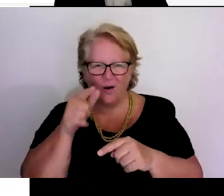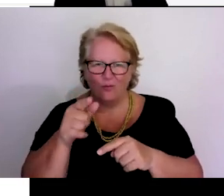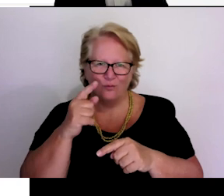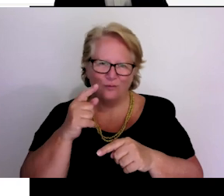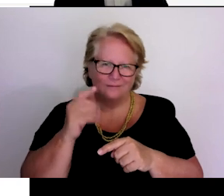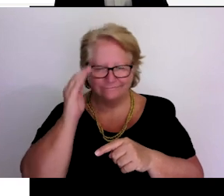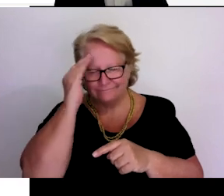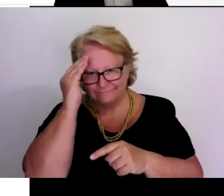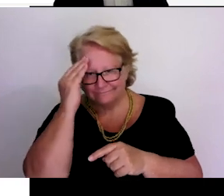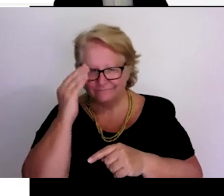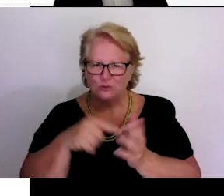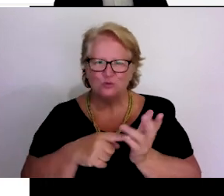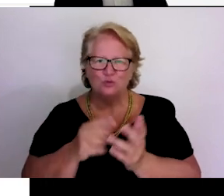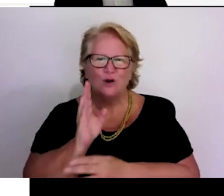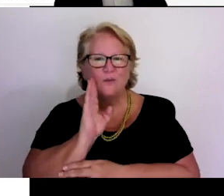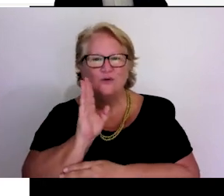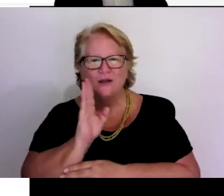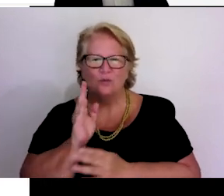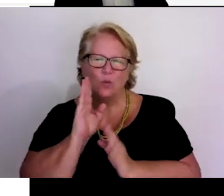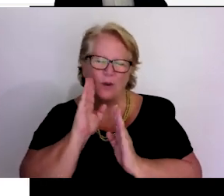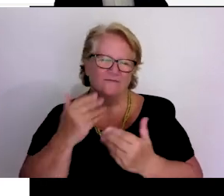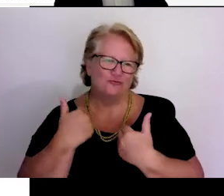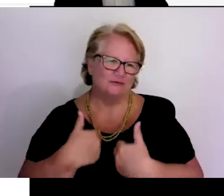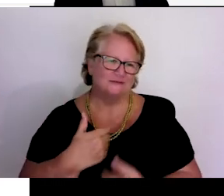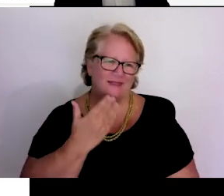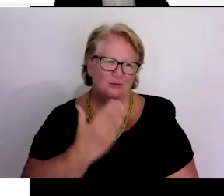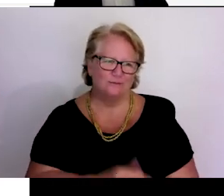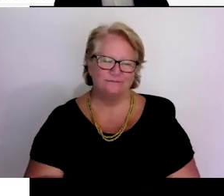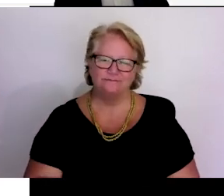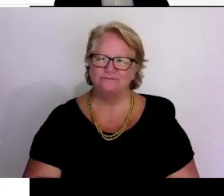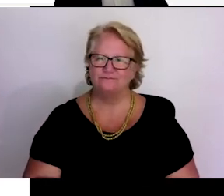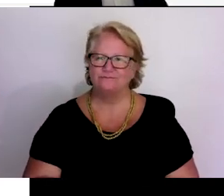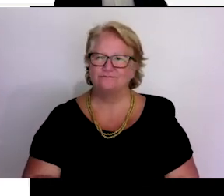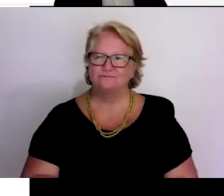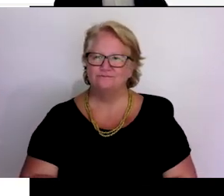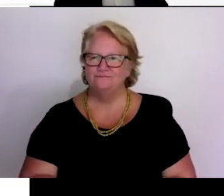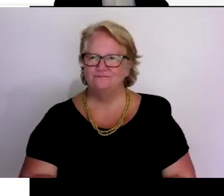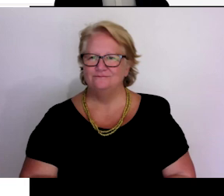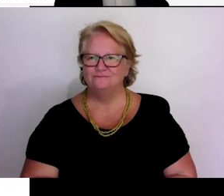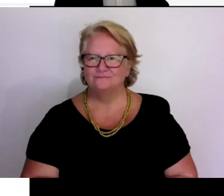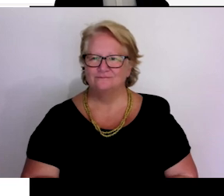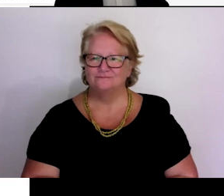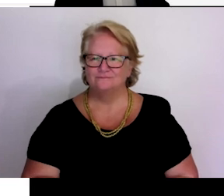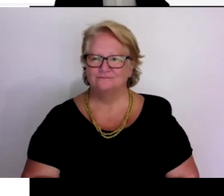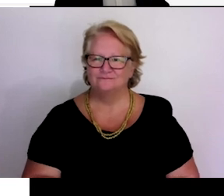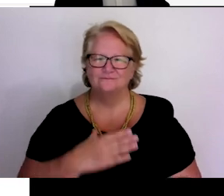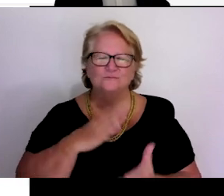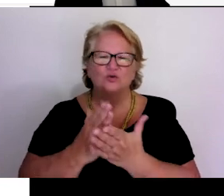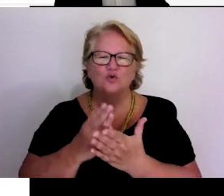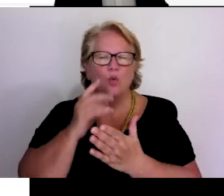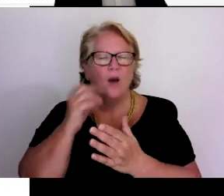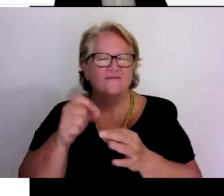to present such a rich presentation for us. And I'm sure there'll be some questions at the end for